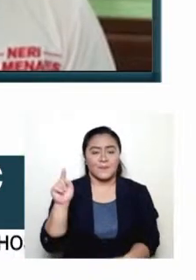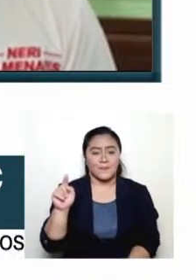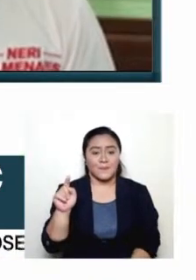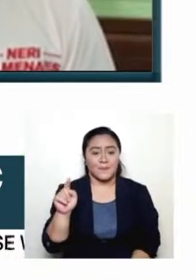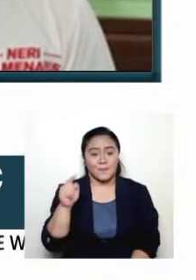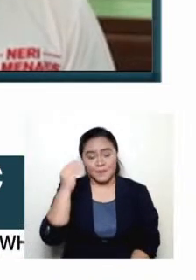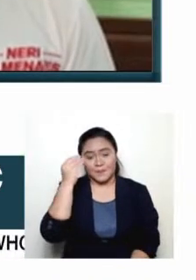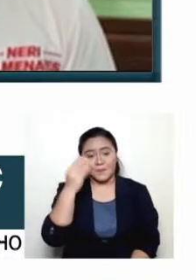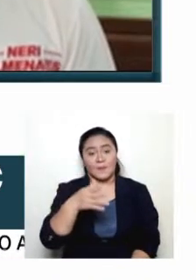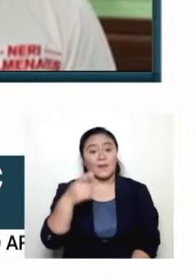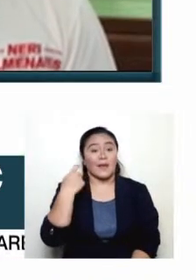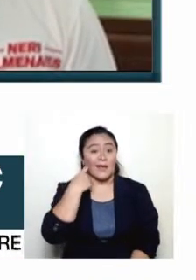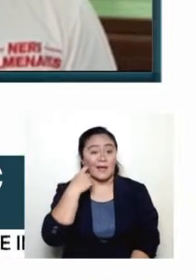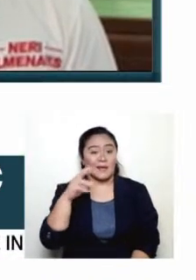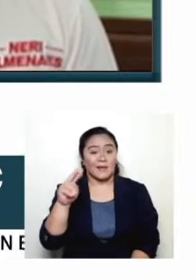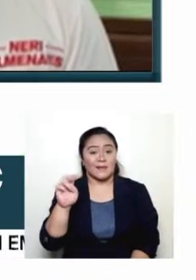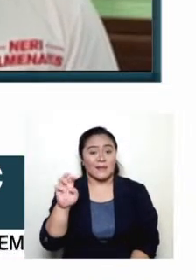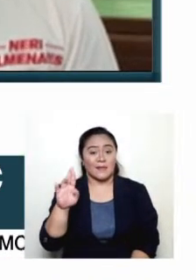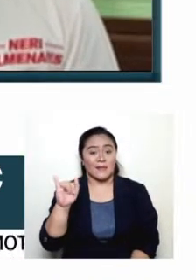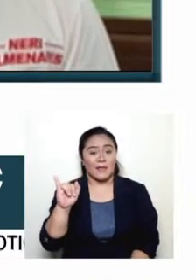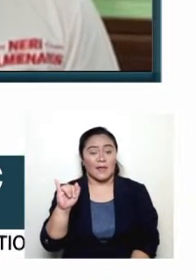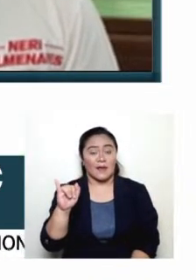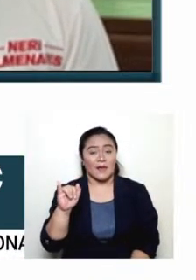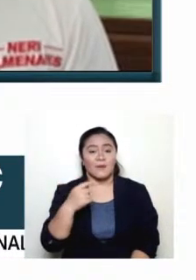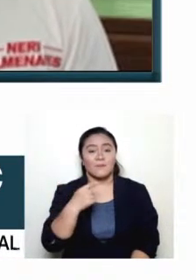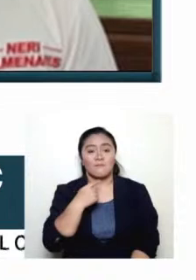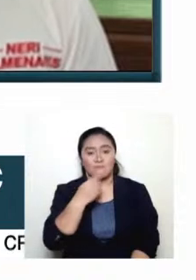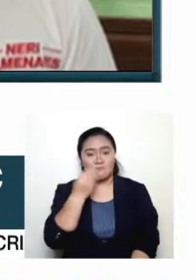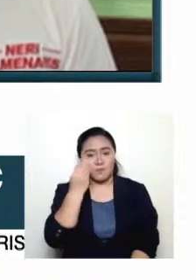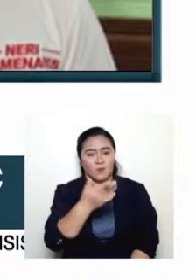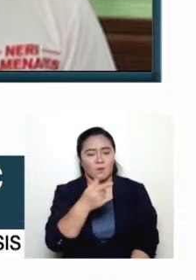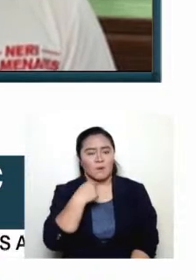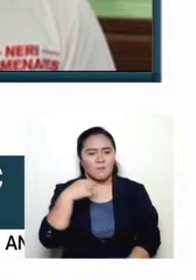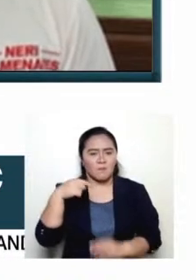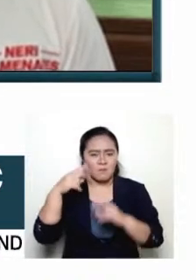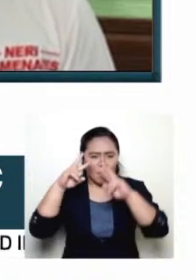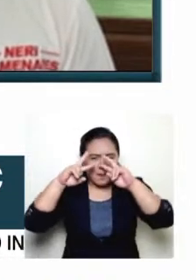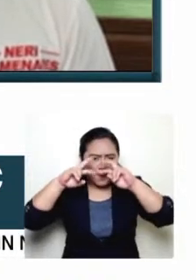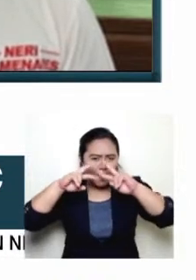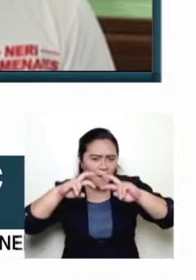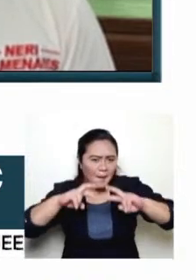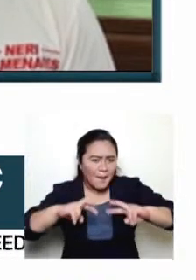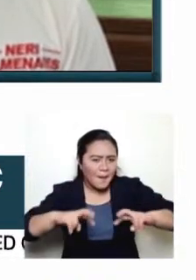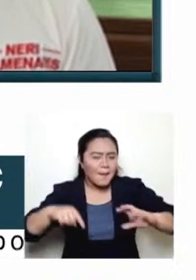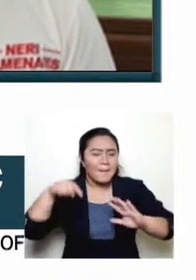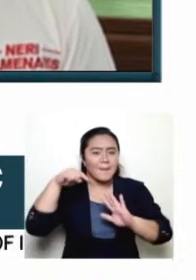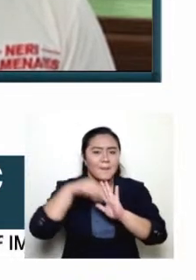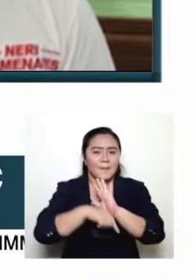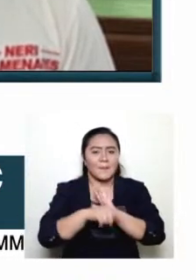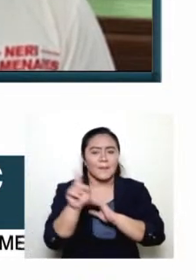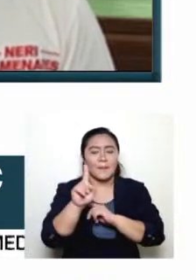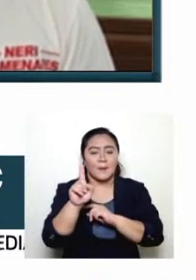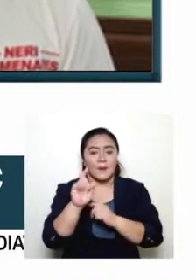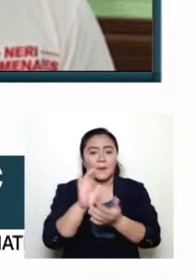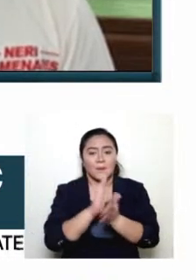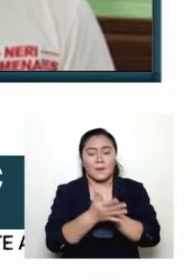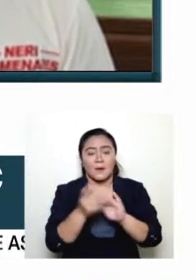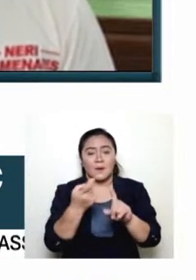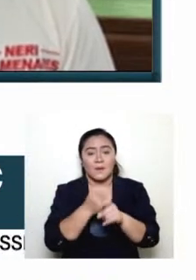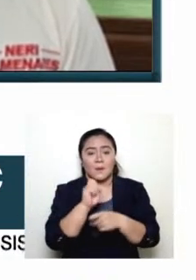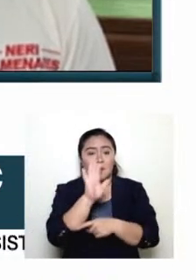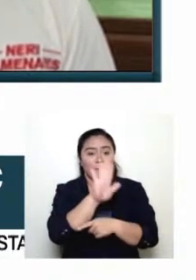that, you know, when people look, dig deeper, they will see that it's not just dissent coming from your part, but